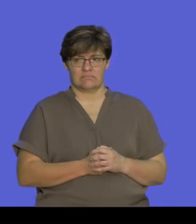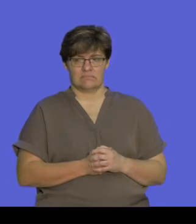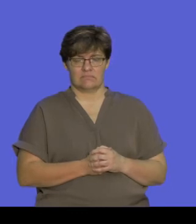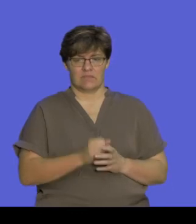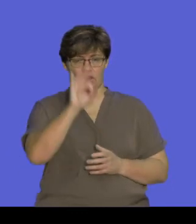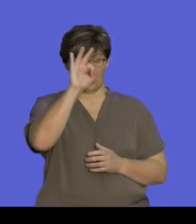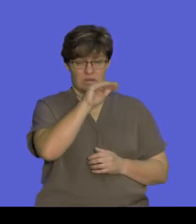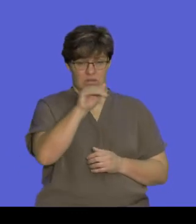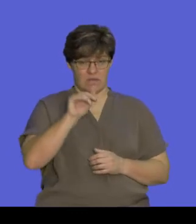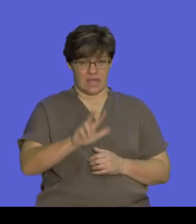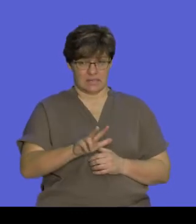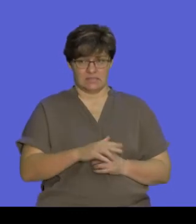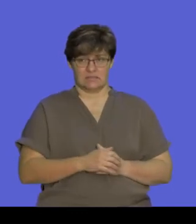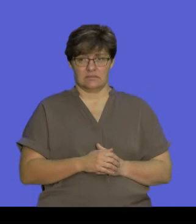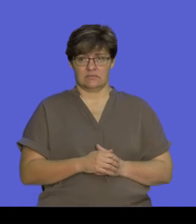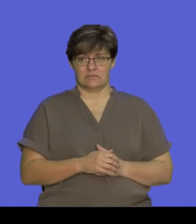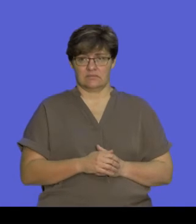3/8